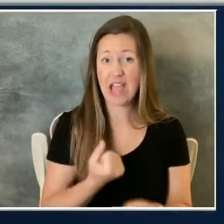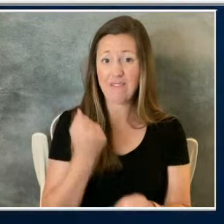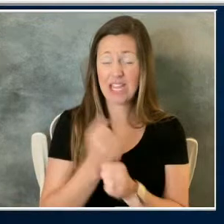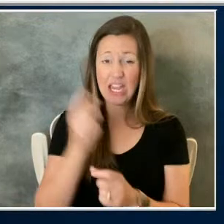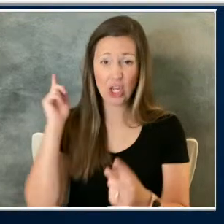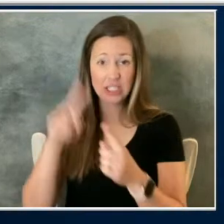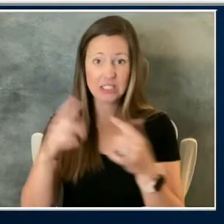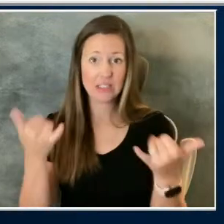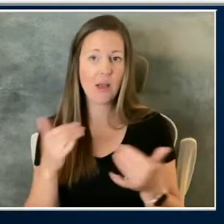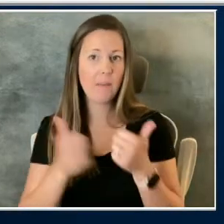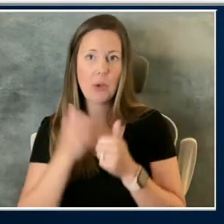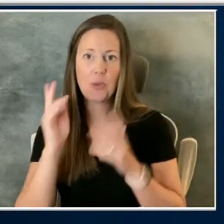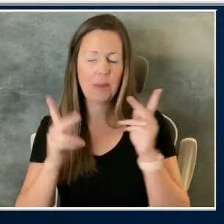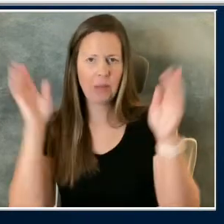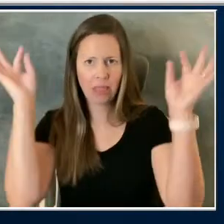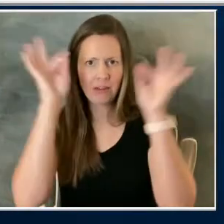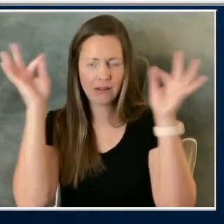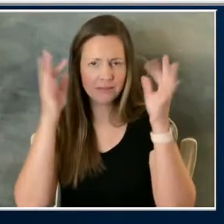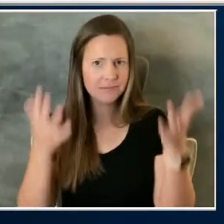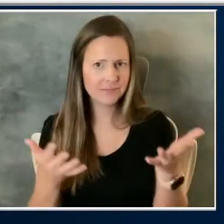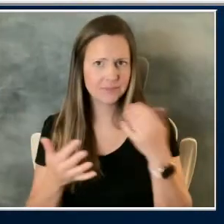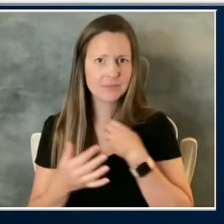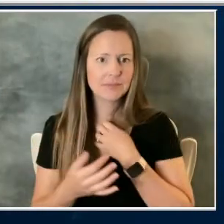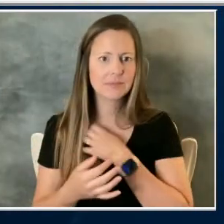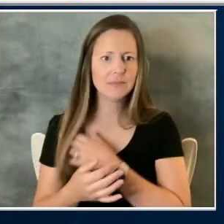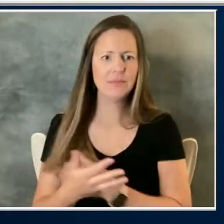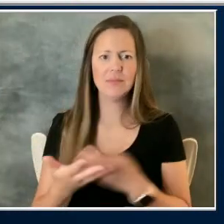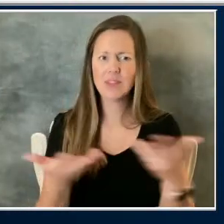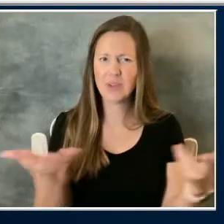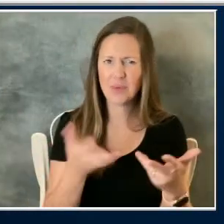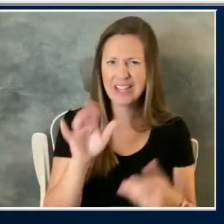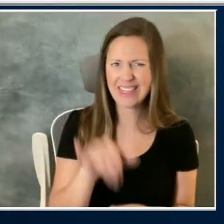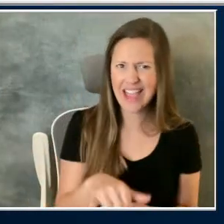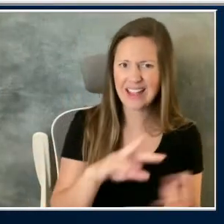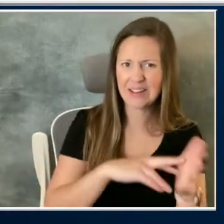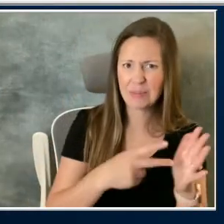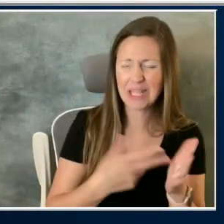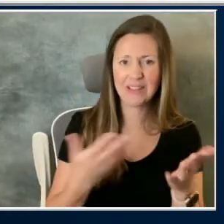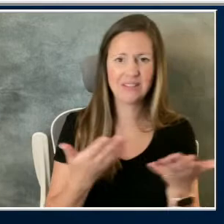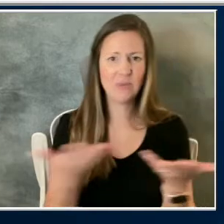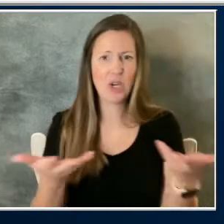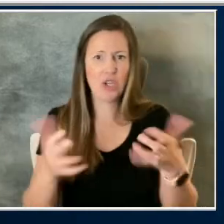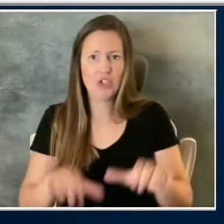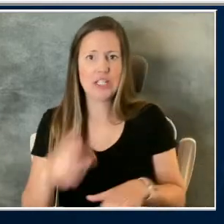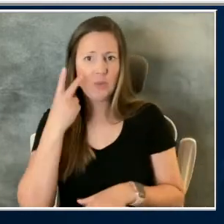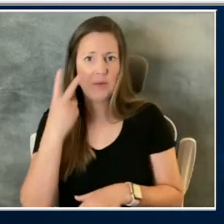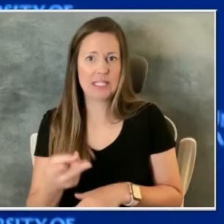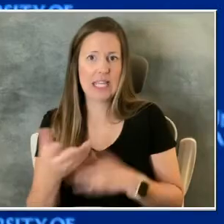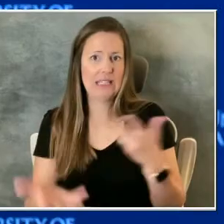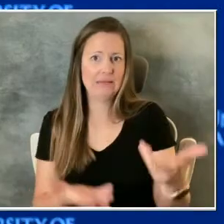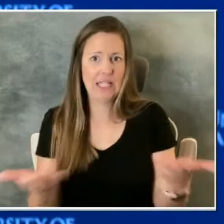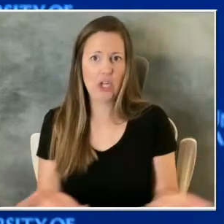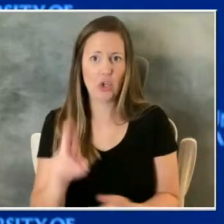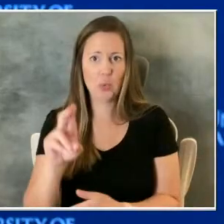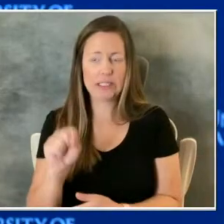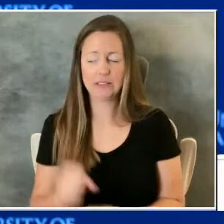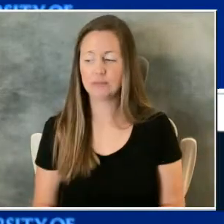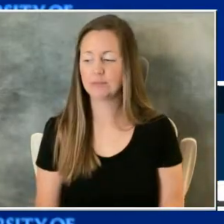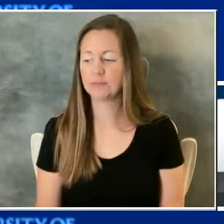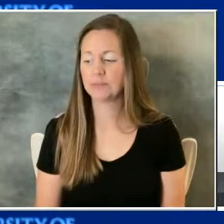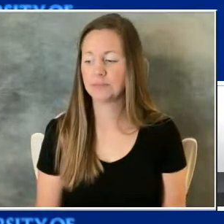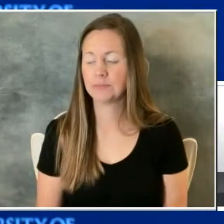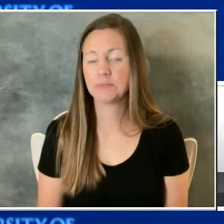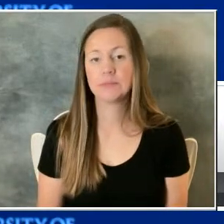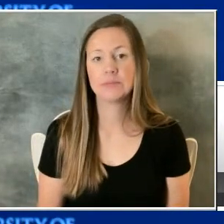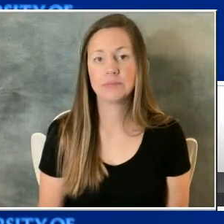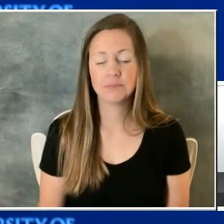myself. Yeah. So 2 questions. What is it, and what are the chances that we'd ever see it outside of Southern Asia? Yeah, I mean, it is, again, another